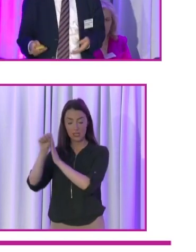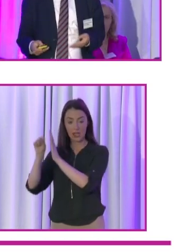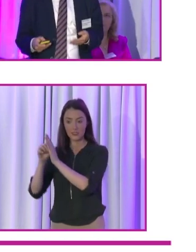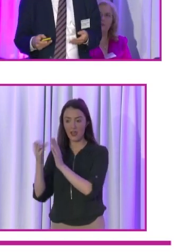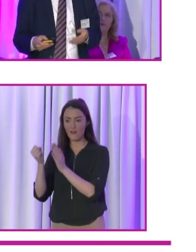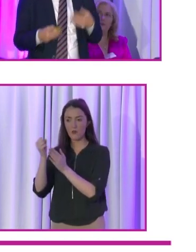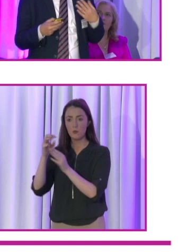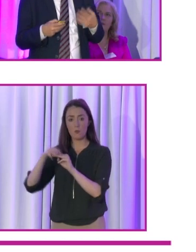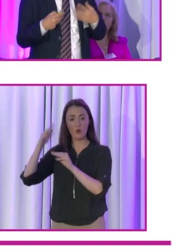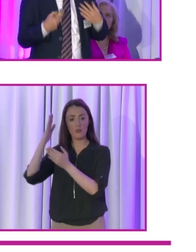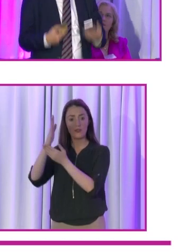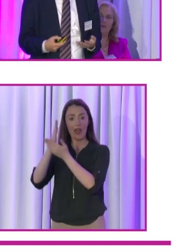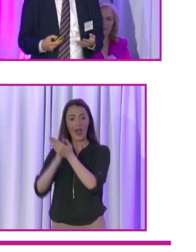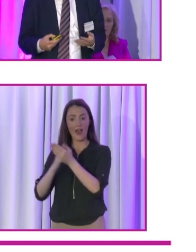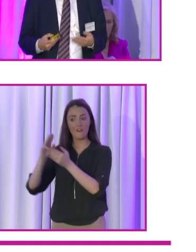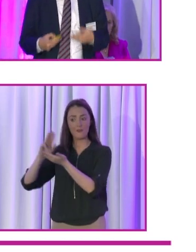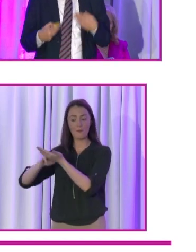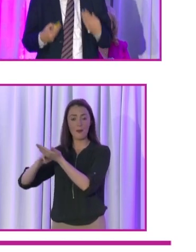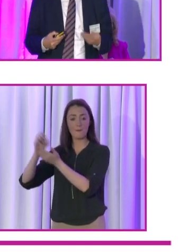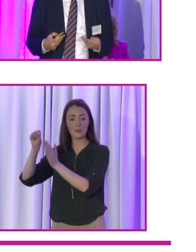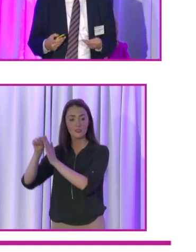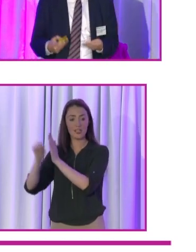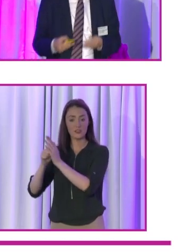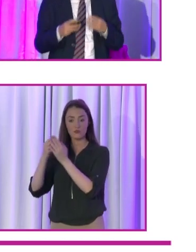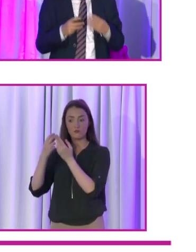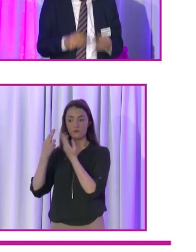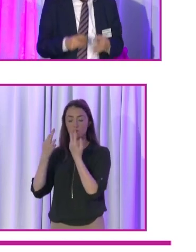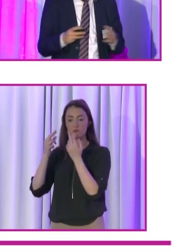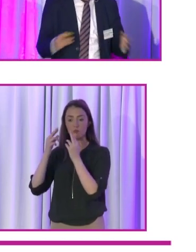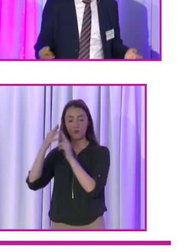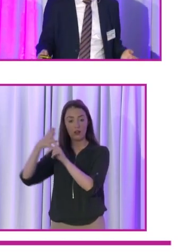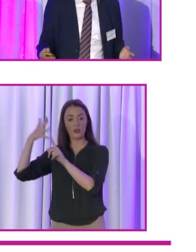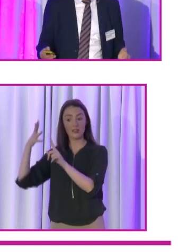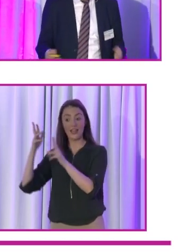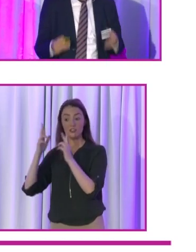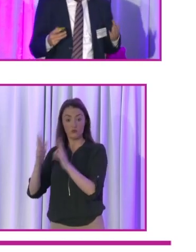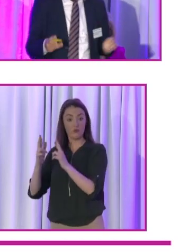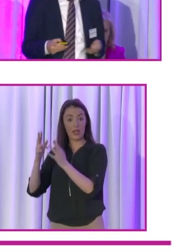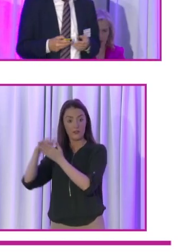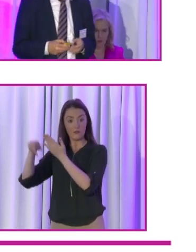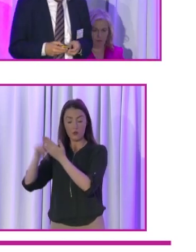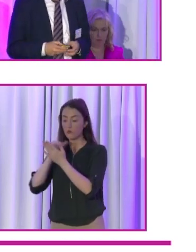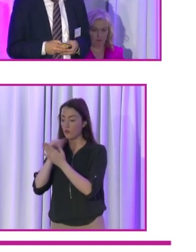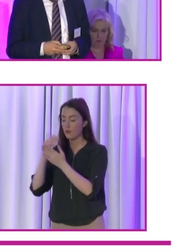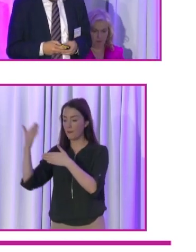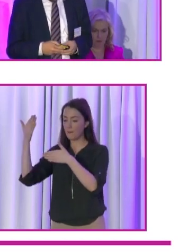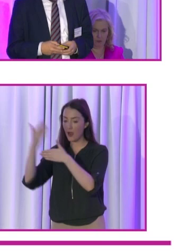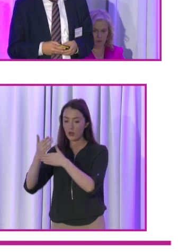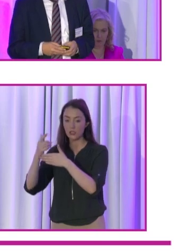than half of member states that recognize the right to vote without any restriction, without any